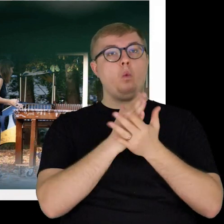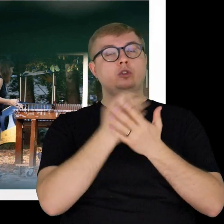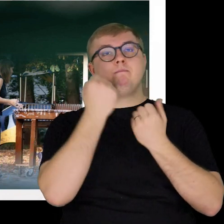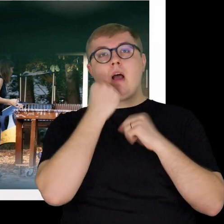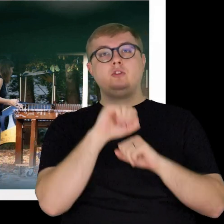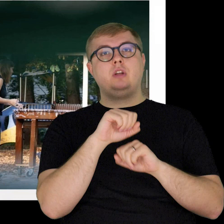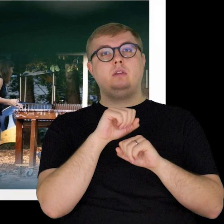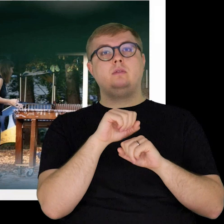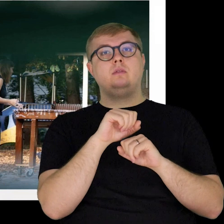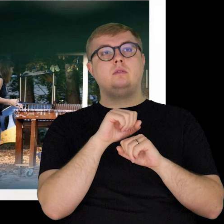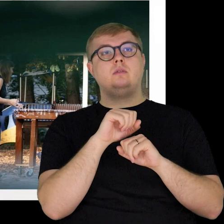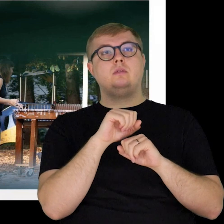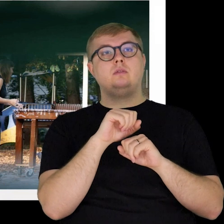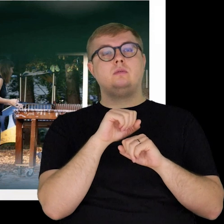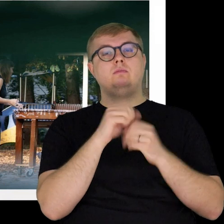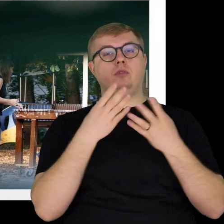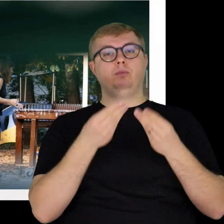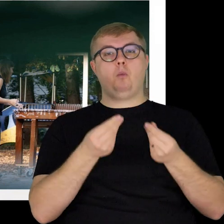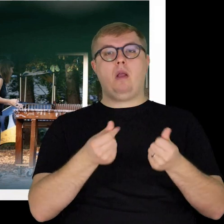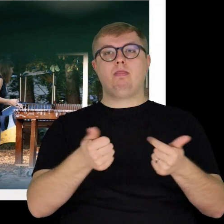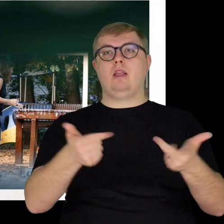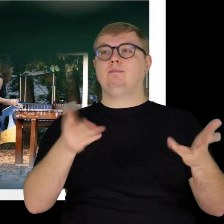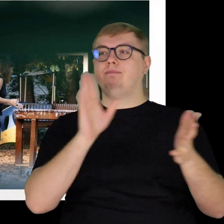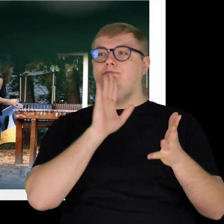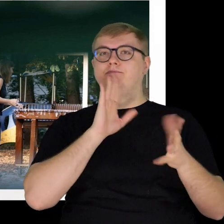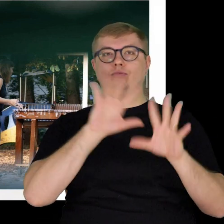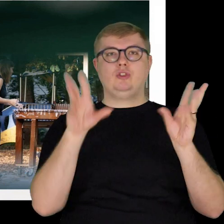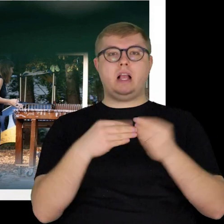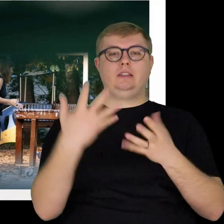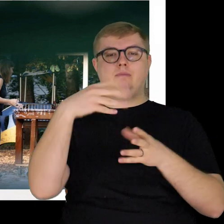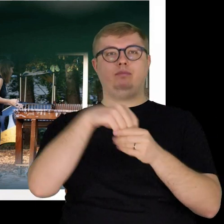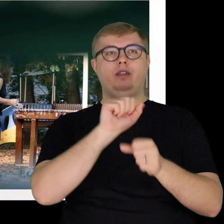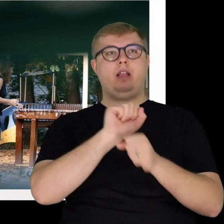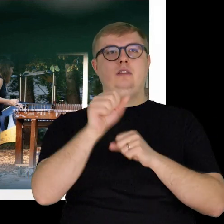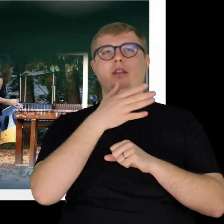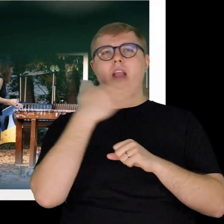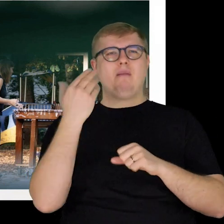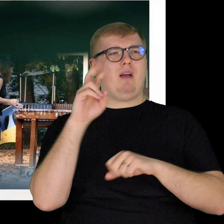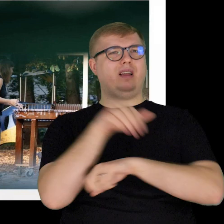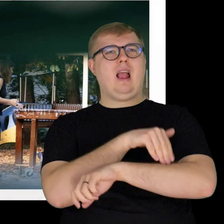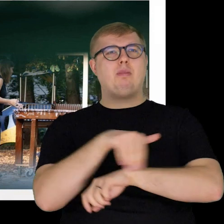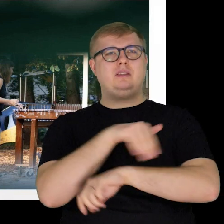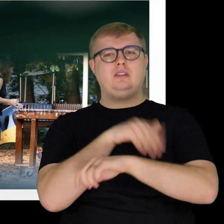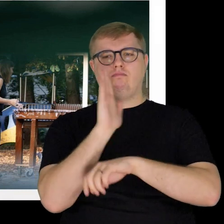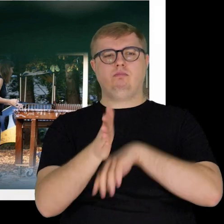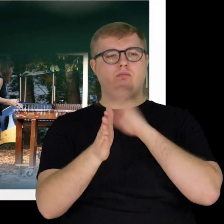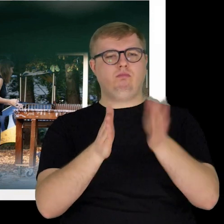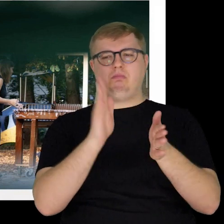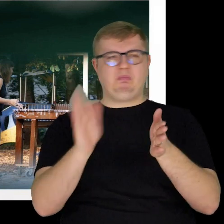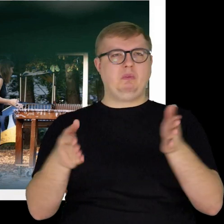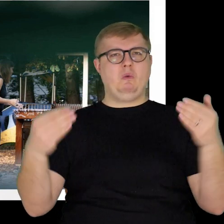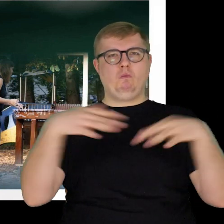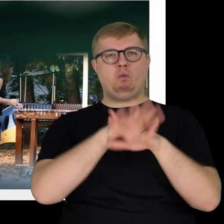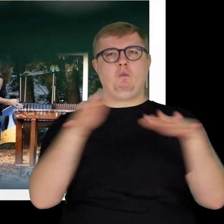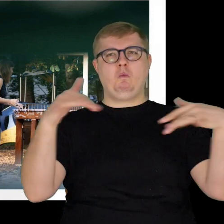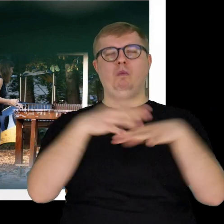porous and fluid, and that there is actually more or less no borders, and that there is a kind of acceleration in flows